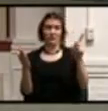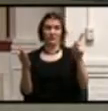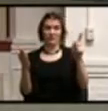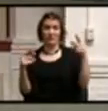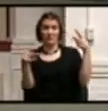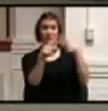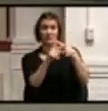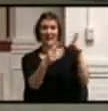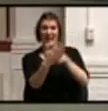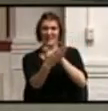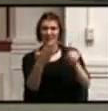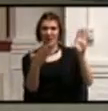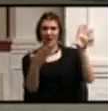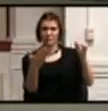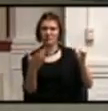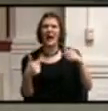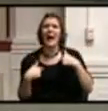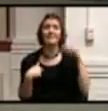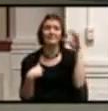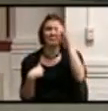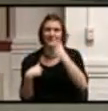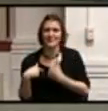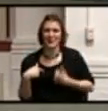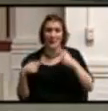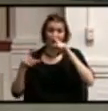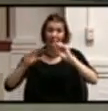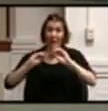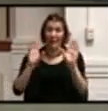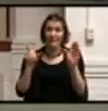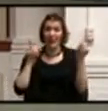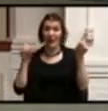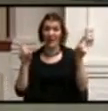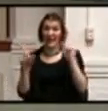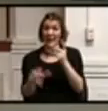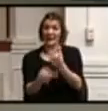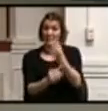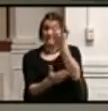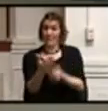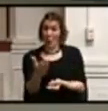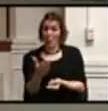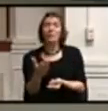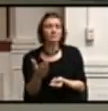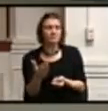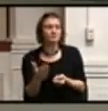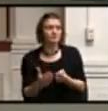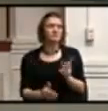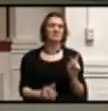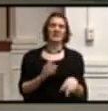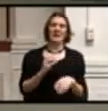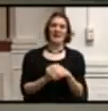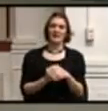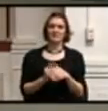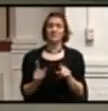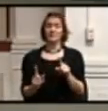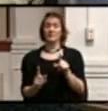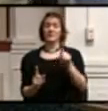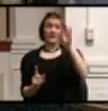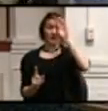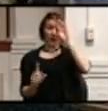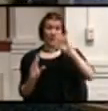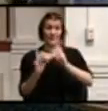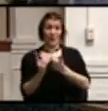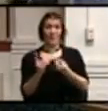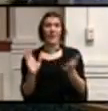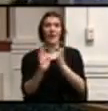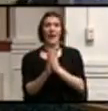I didn't quite follow that, so I just wanted to make sure I'm on the right page. No, what the fire department's seeking to do is to